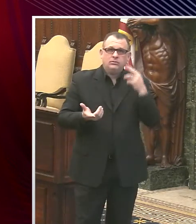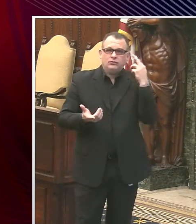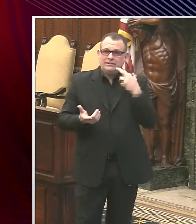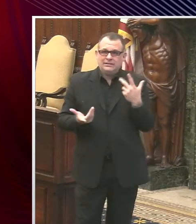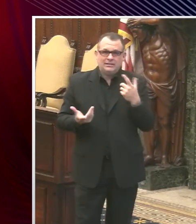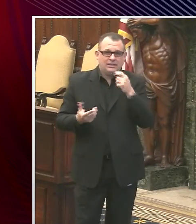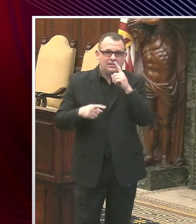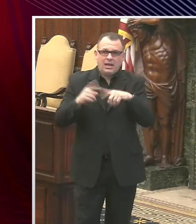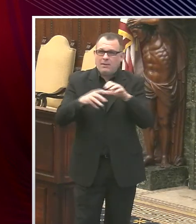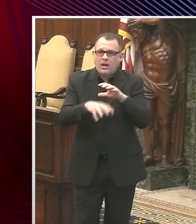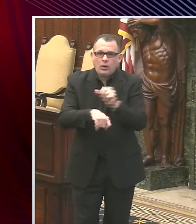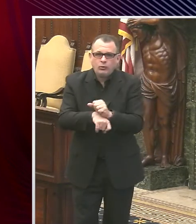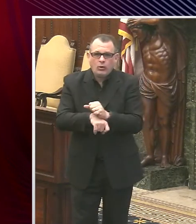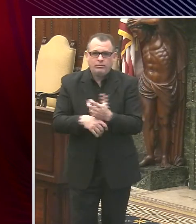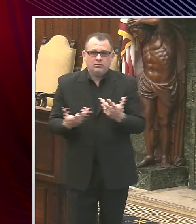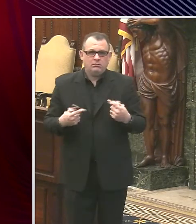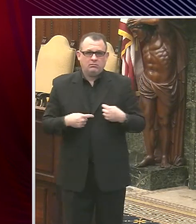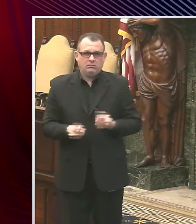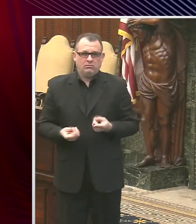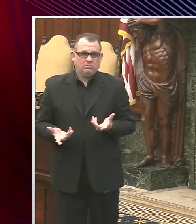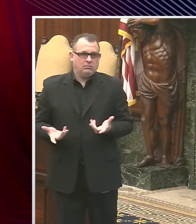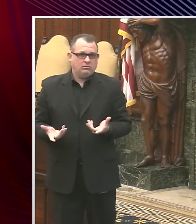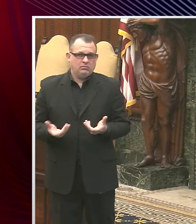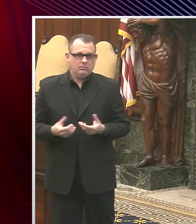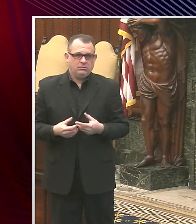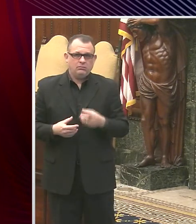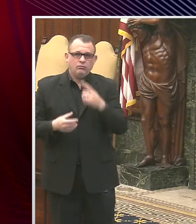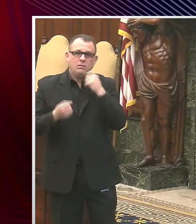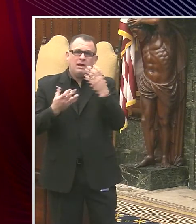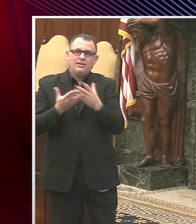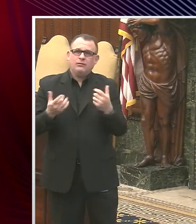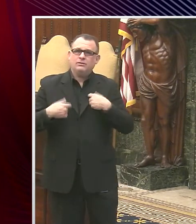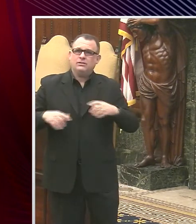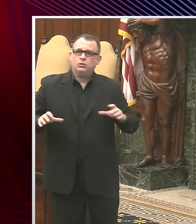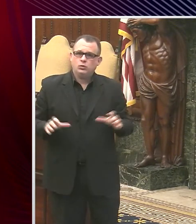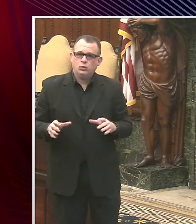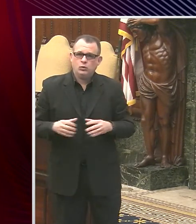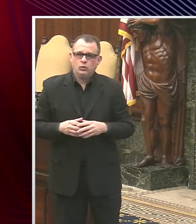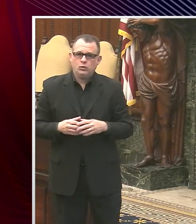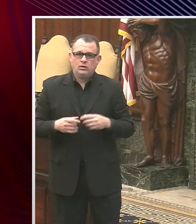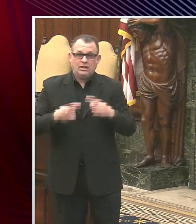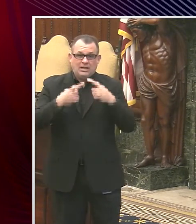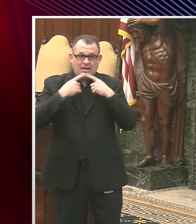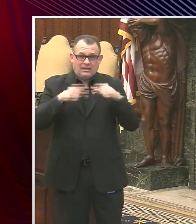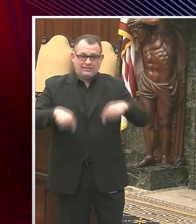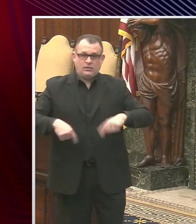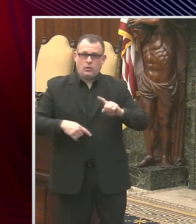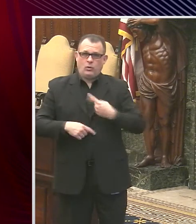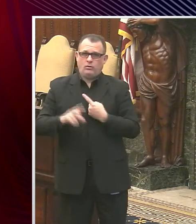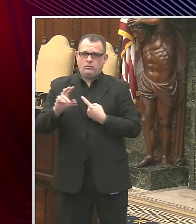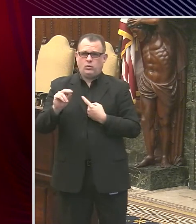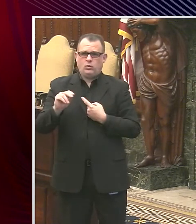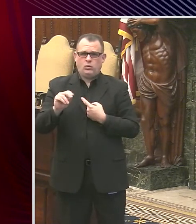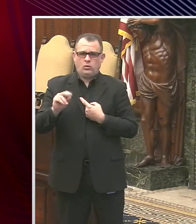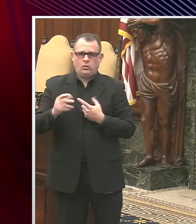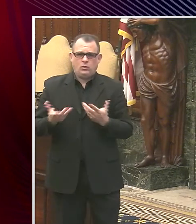appointments? So there are a number of things that we're doing other than just announcing it here and making it available to make it